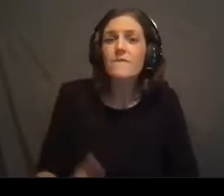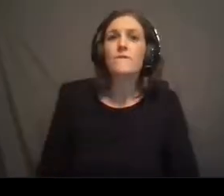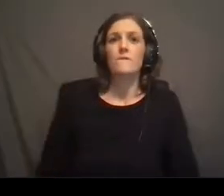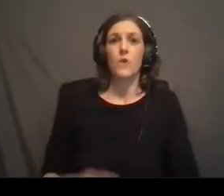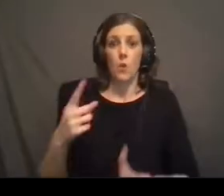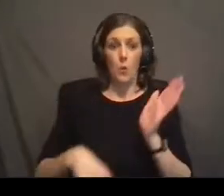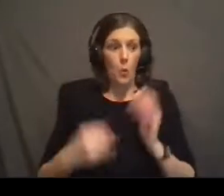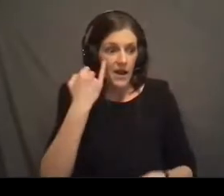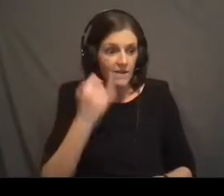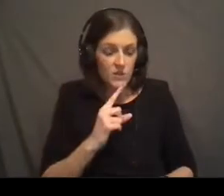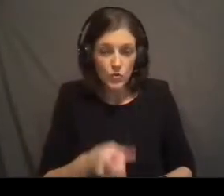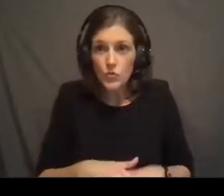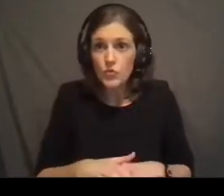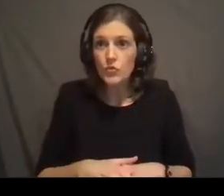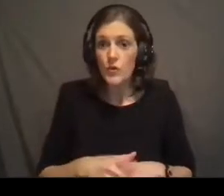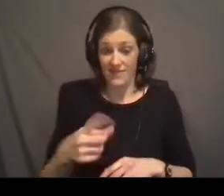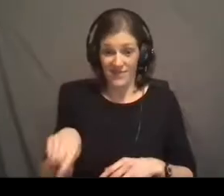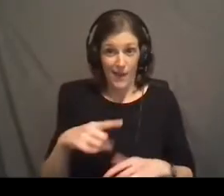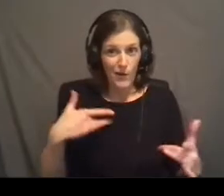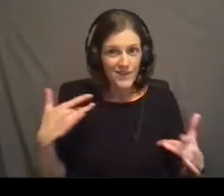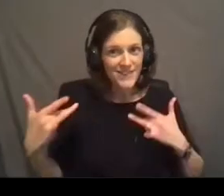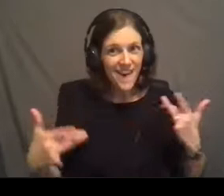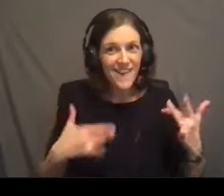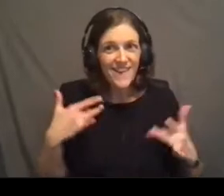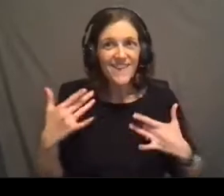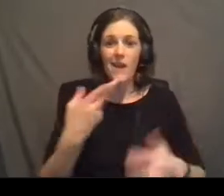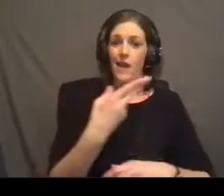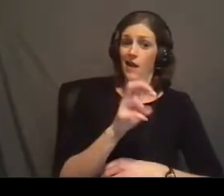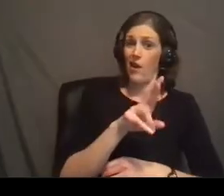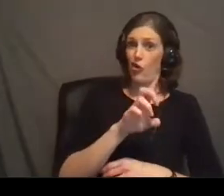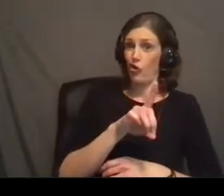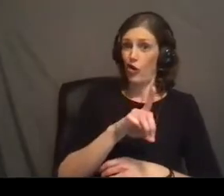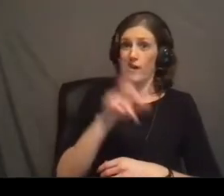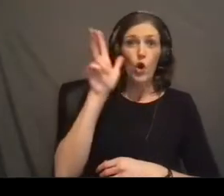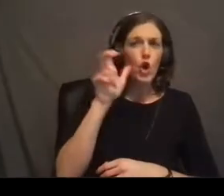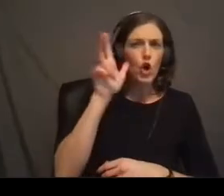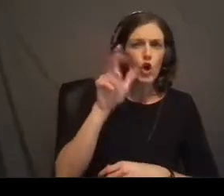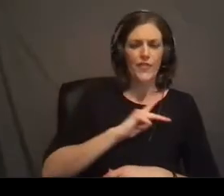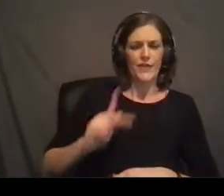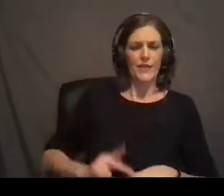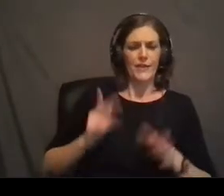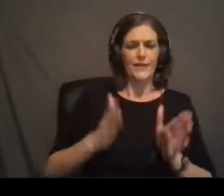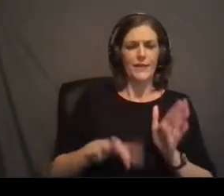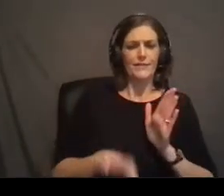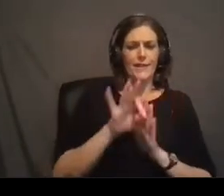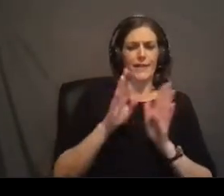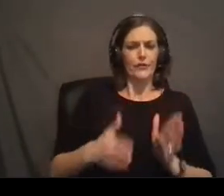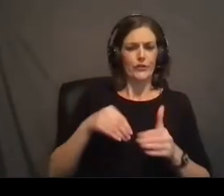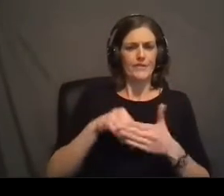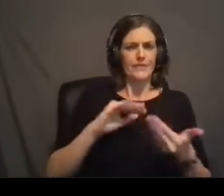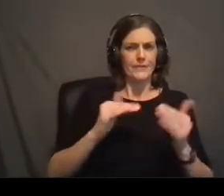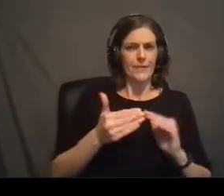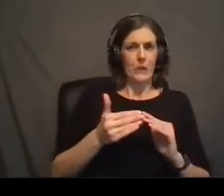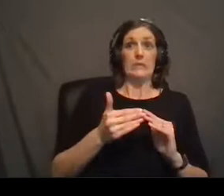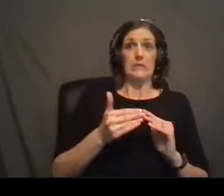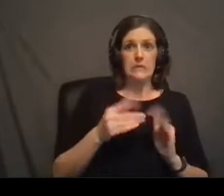What if it's true? And they were excited. Herod heard the king's selectors are in town, And he had a